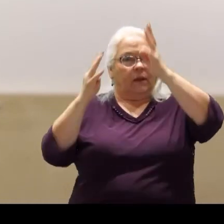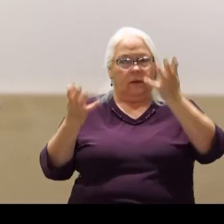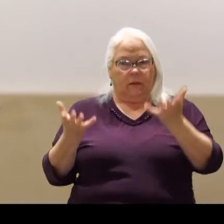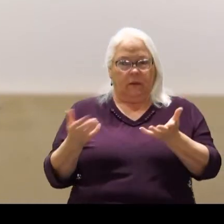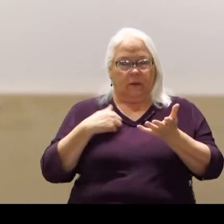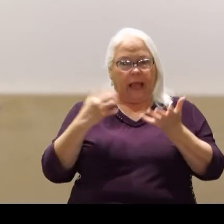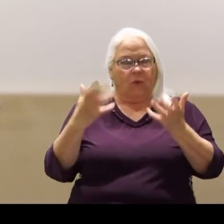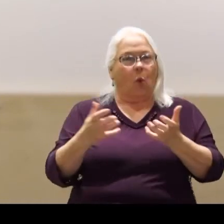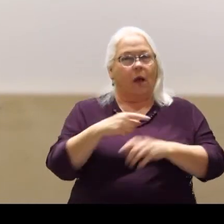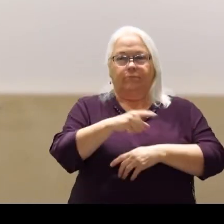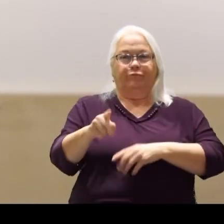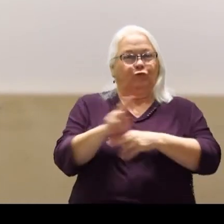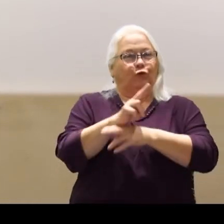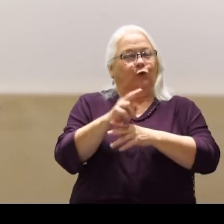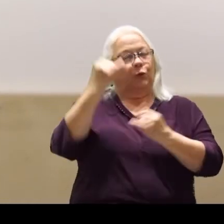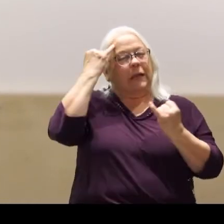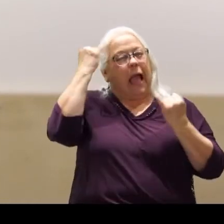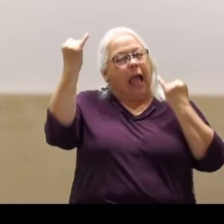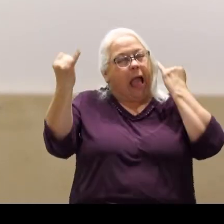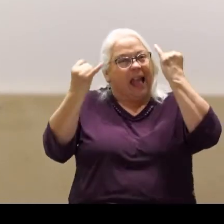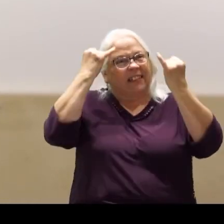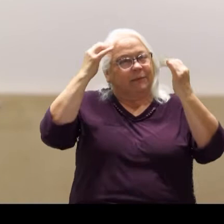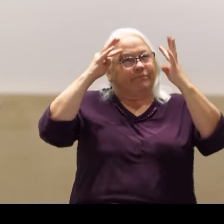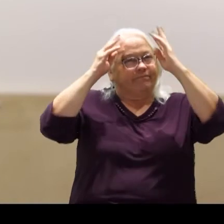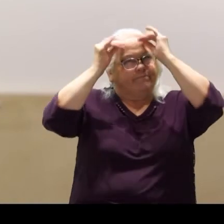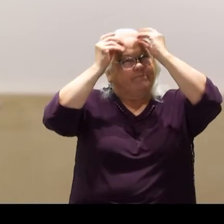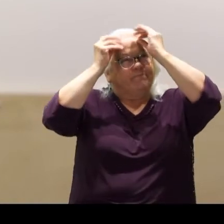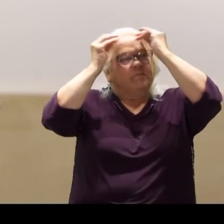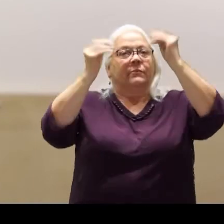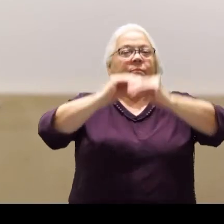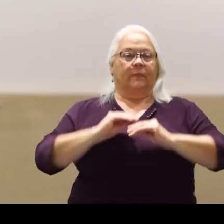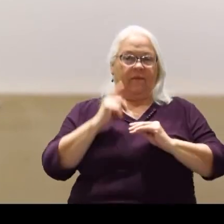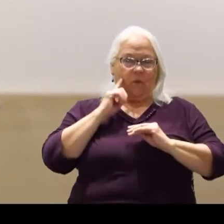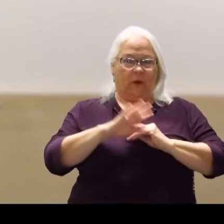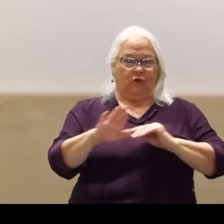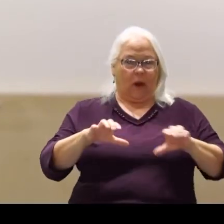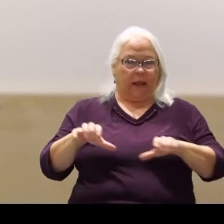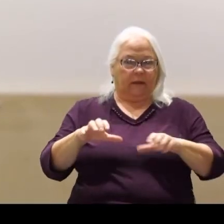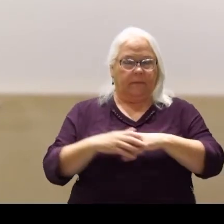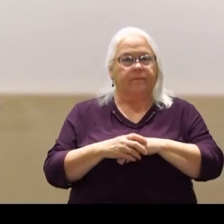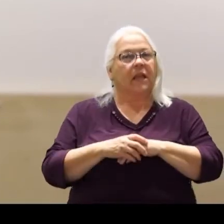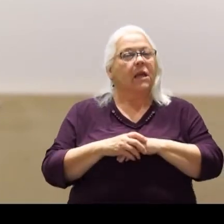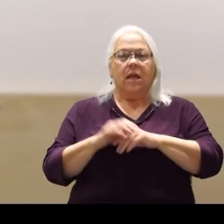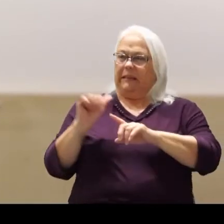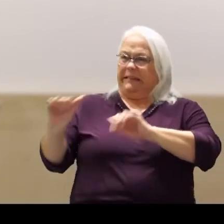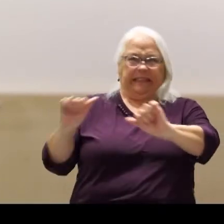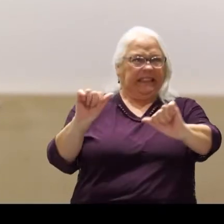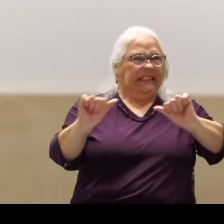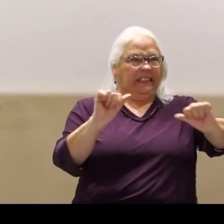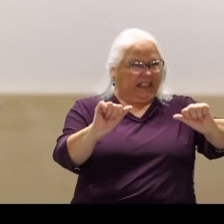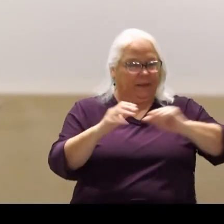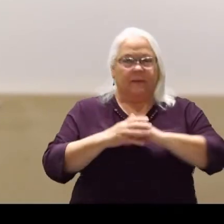moment and involving imagination in the creation of movement.